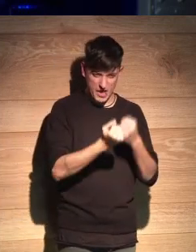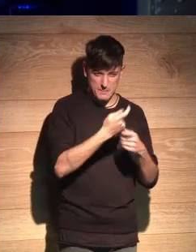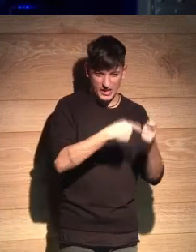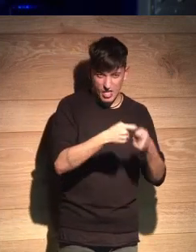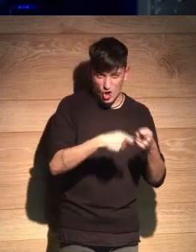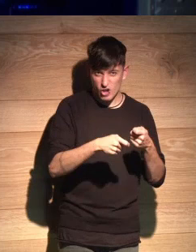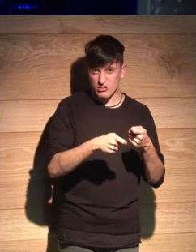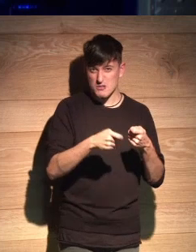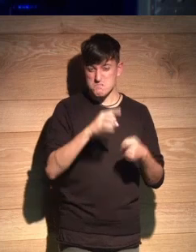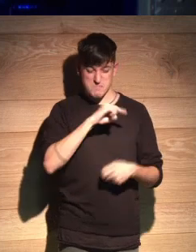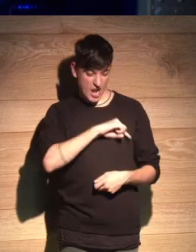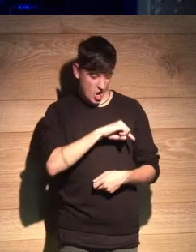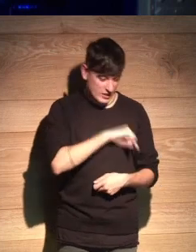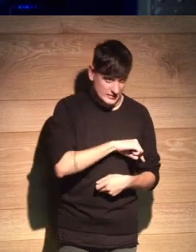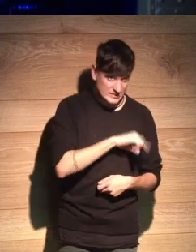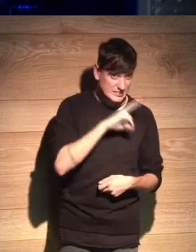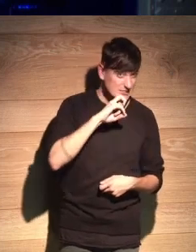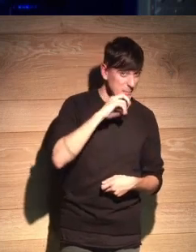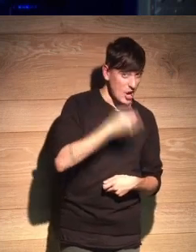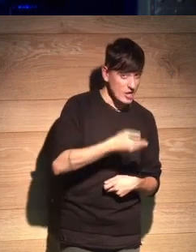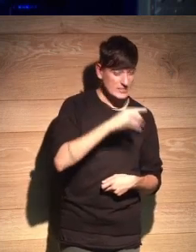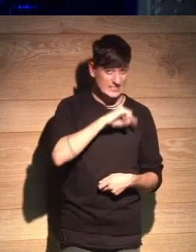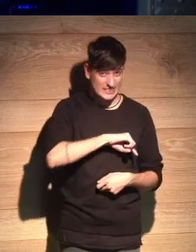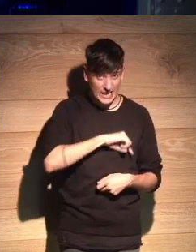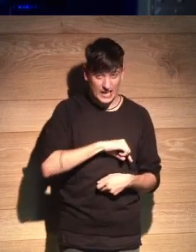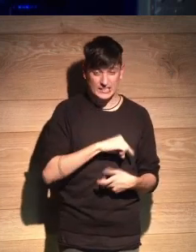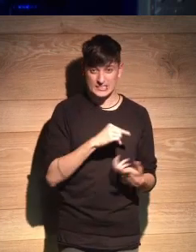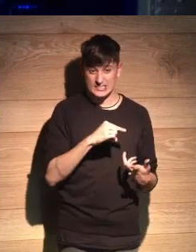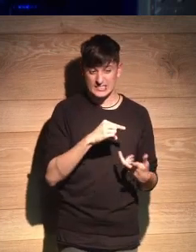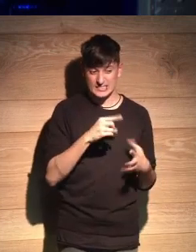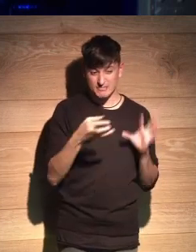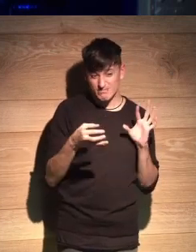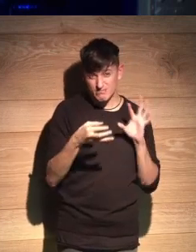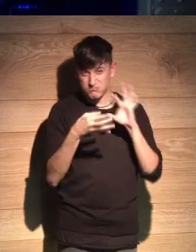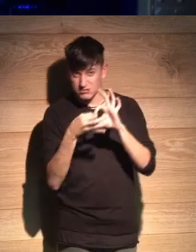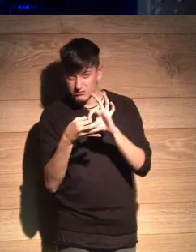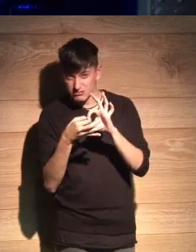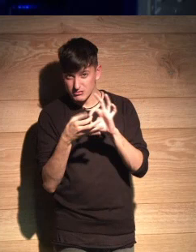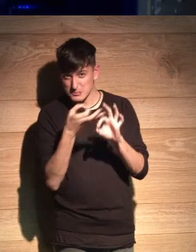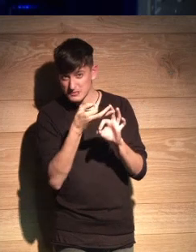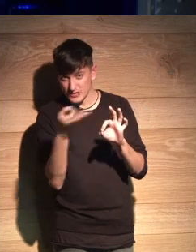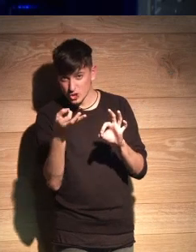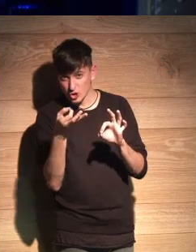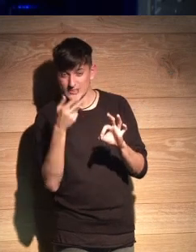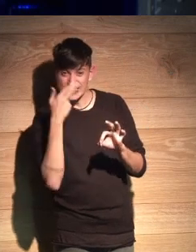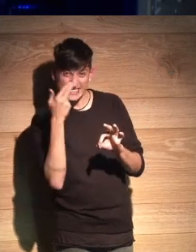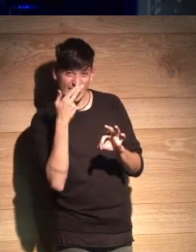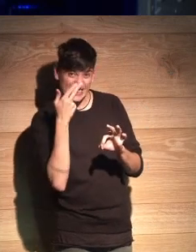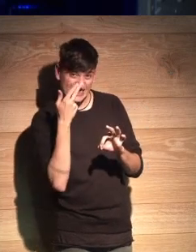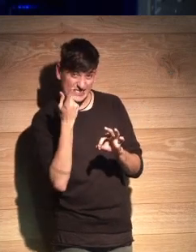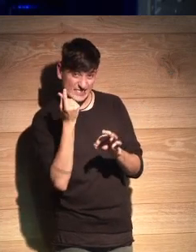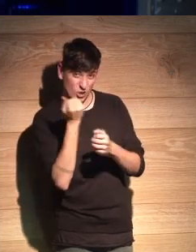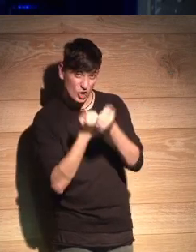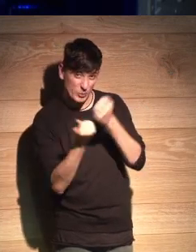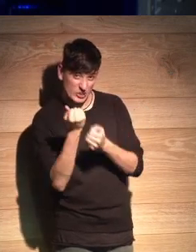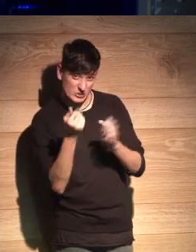market economy where values, ethics do not always fit